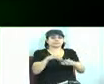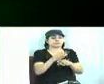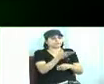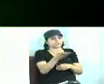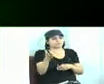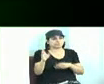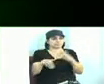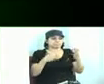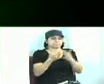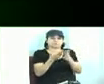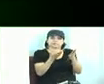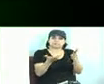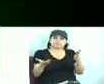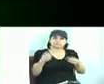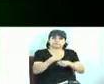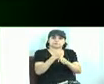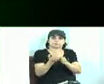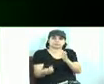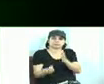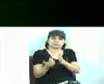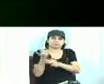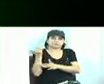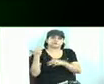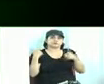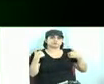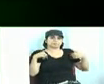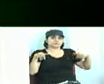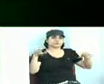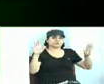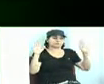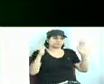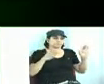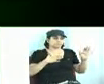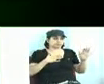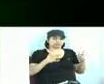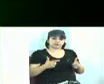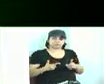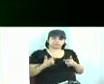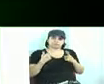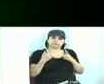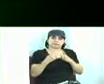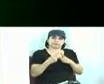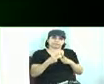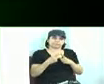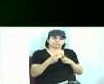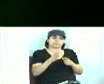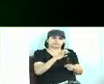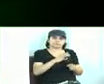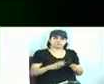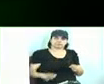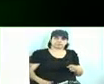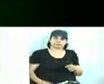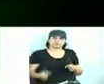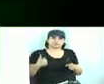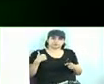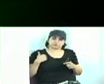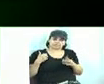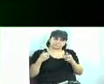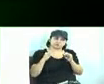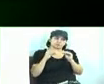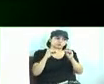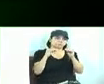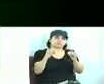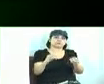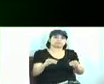Over in you, all things are made new. Surrendered my life to Christ.